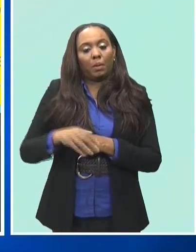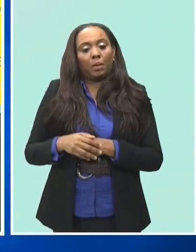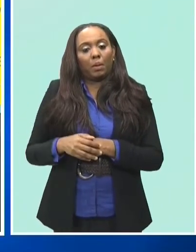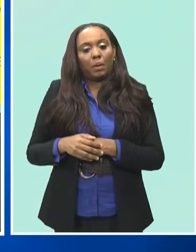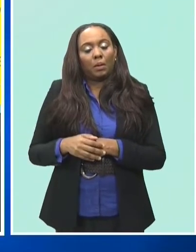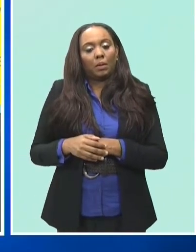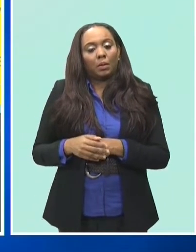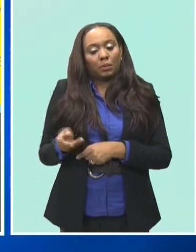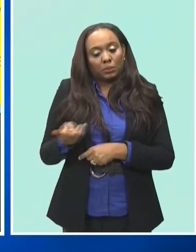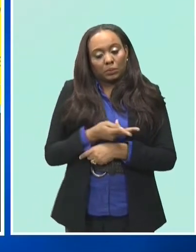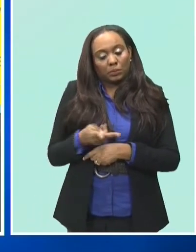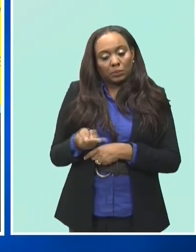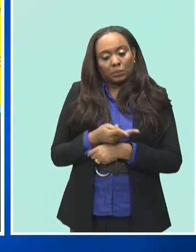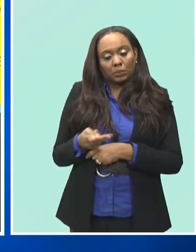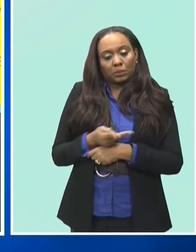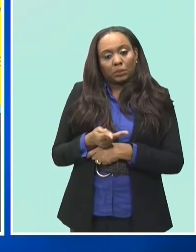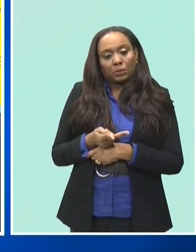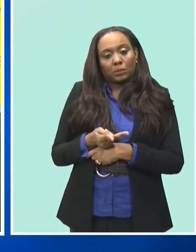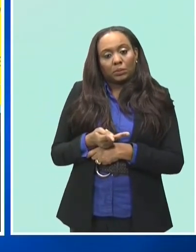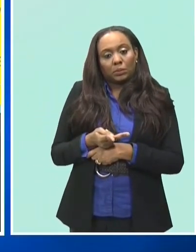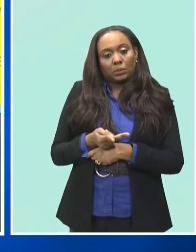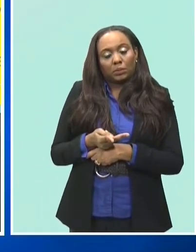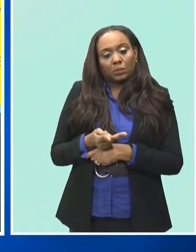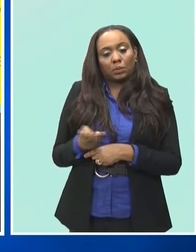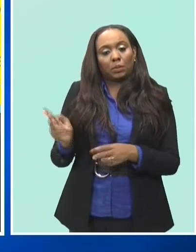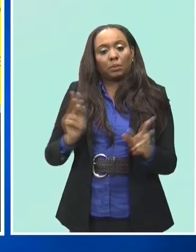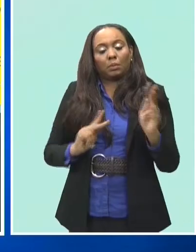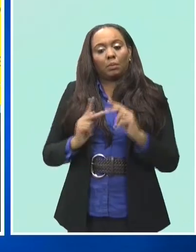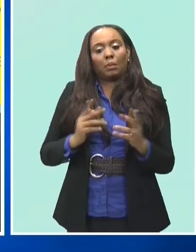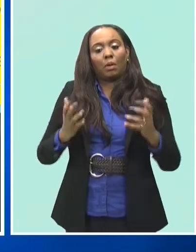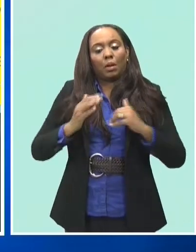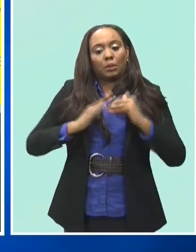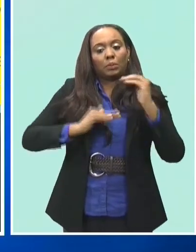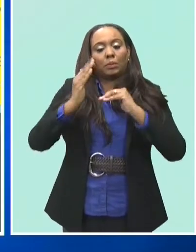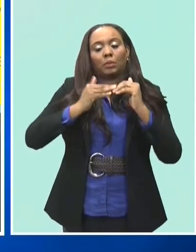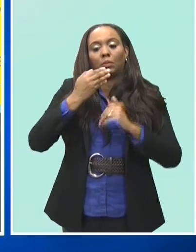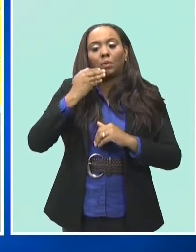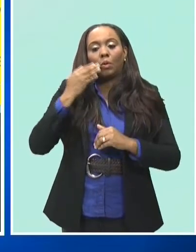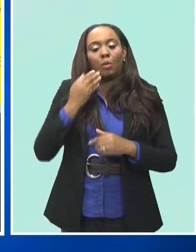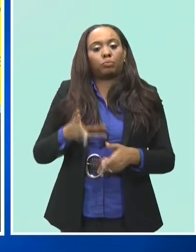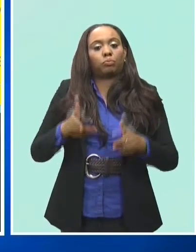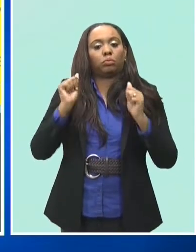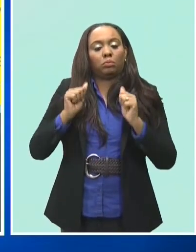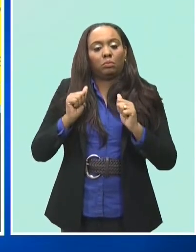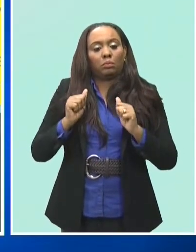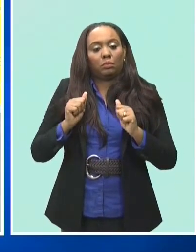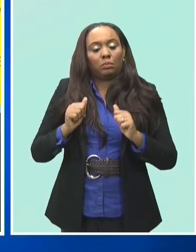are to get persons back quickly who would want to rebuild their homes right away.